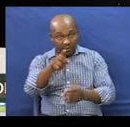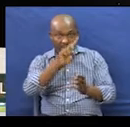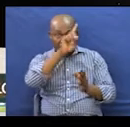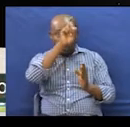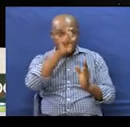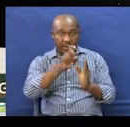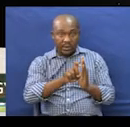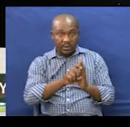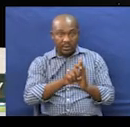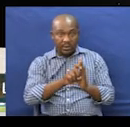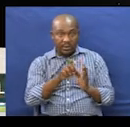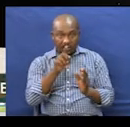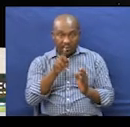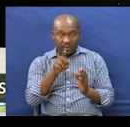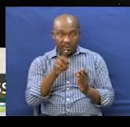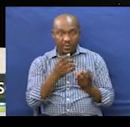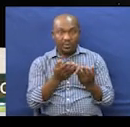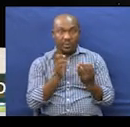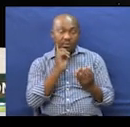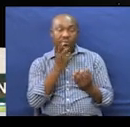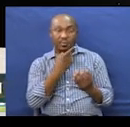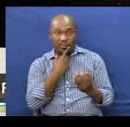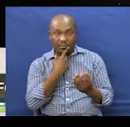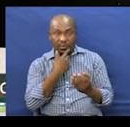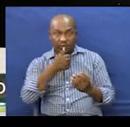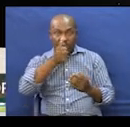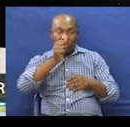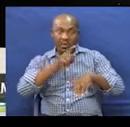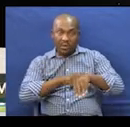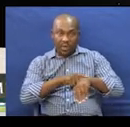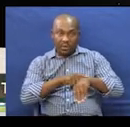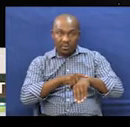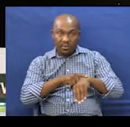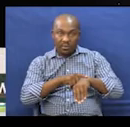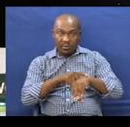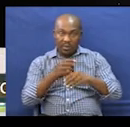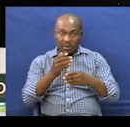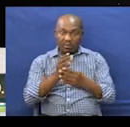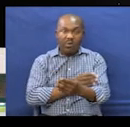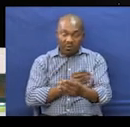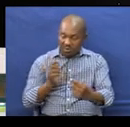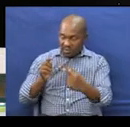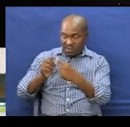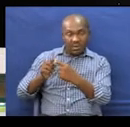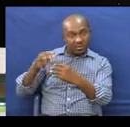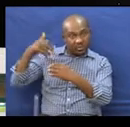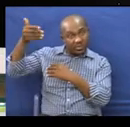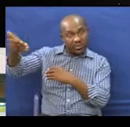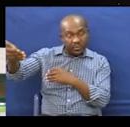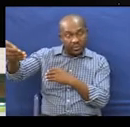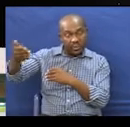would like to give you a question that you are going to attempt for your own. And in the